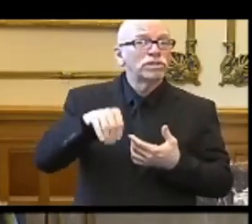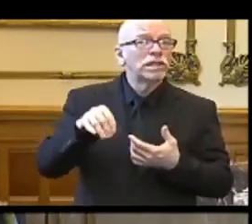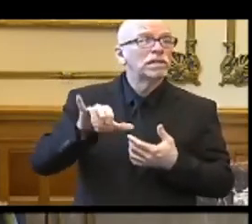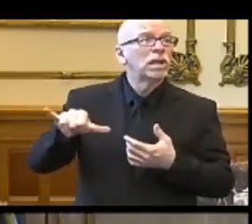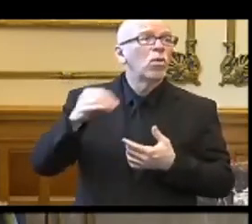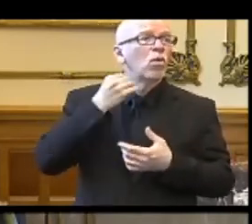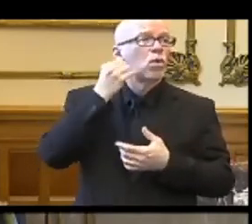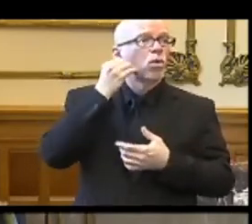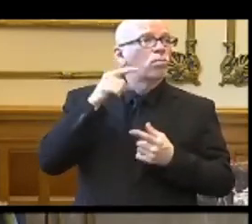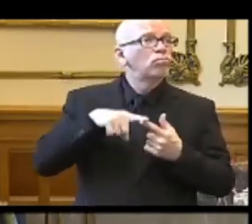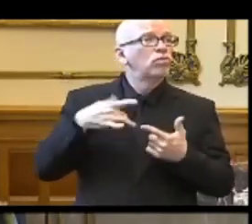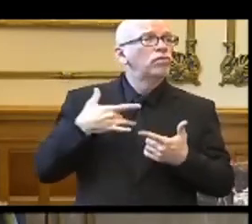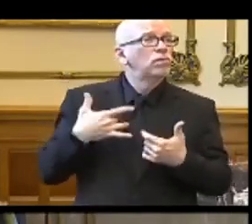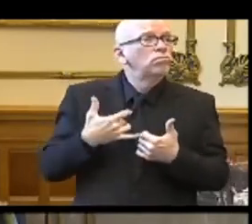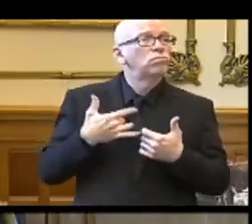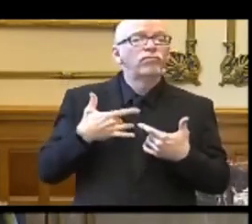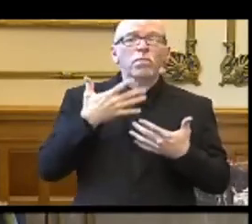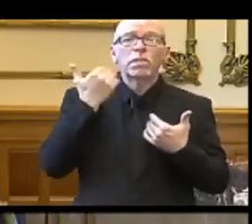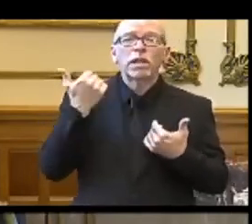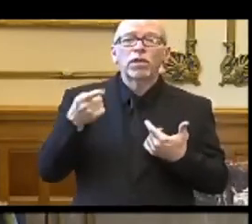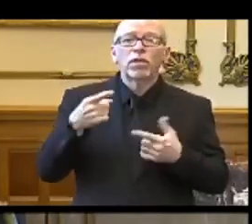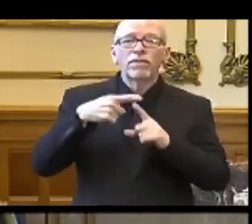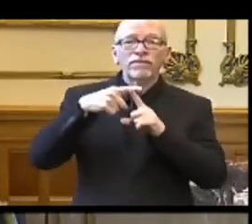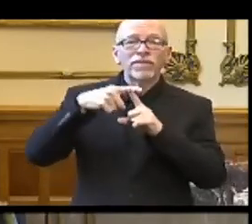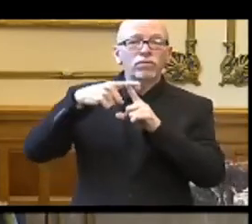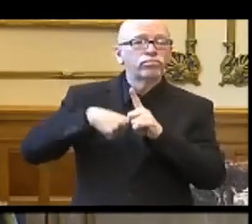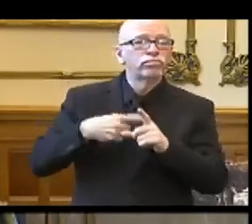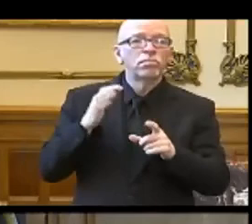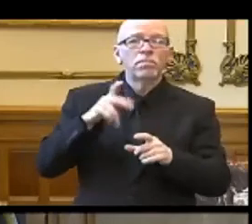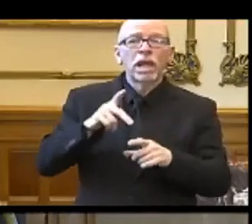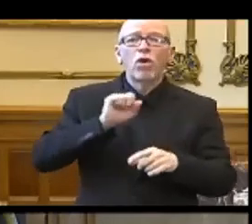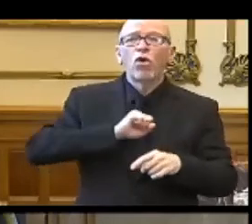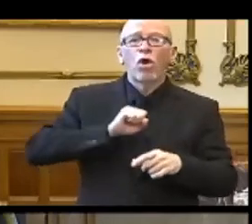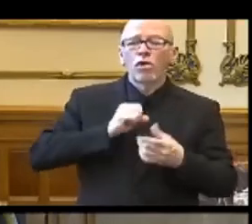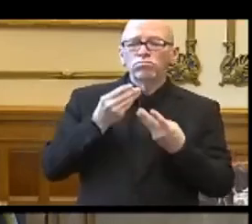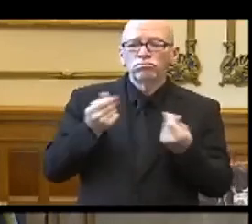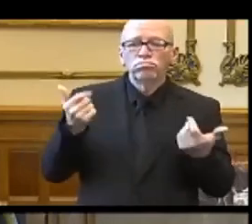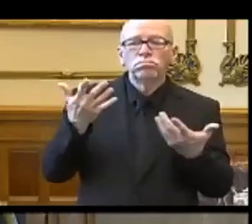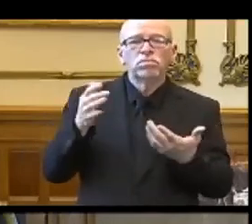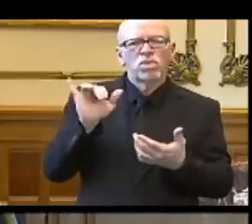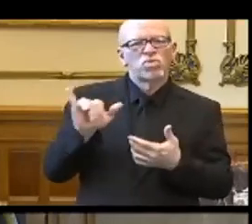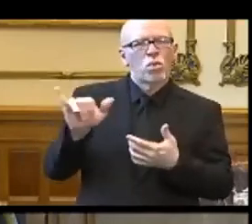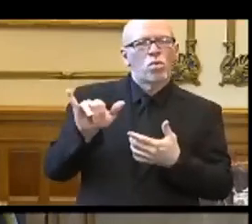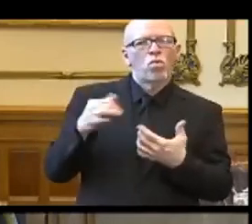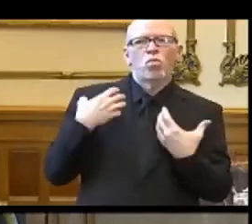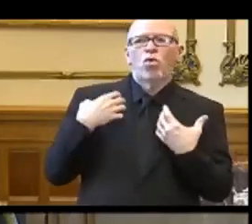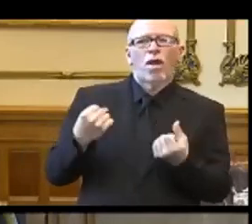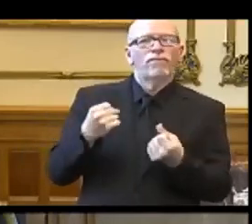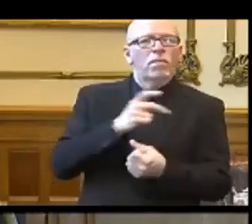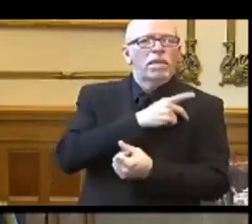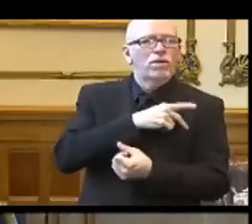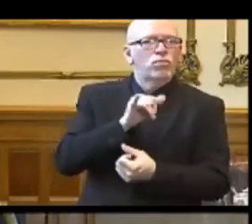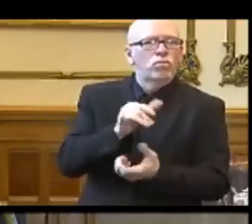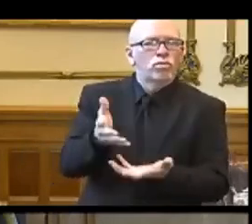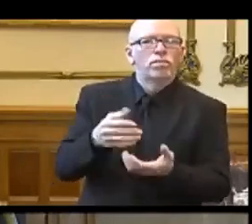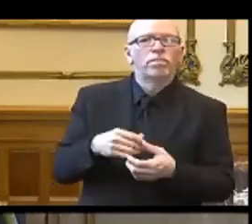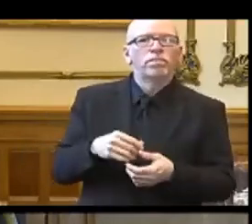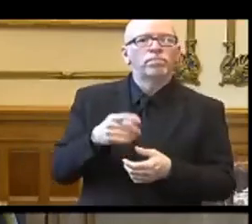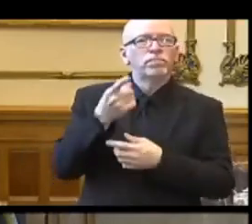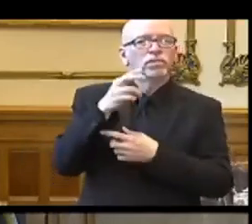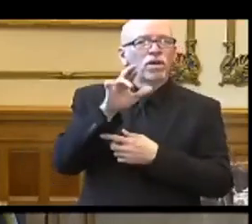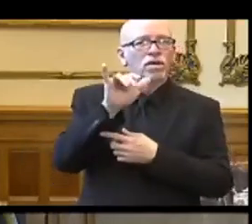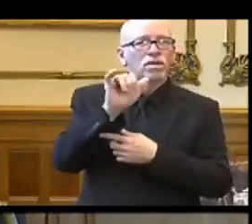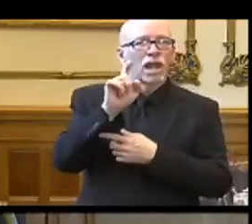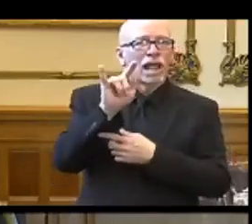home until they were better and waited till their fever went away, their cough got better. And so those are recovered patients. I don't know if you heard Dr.